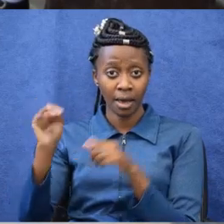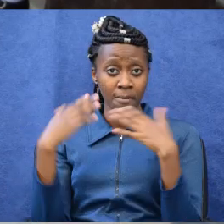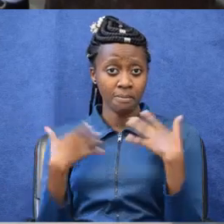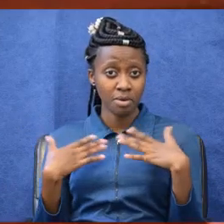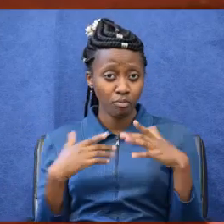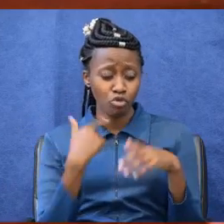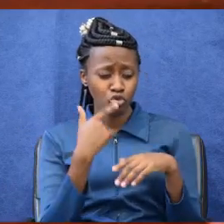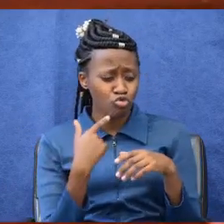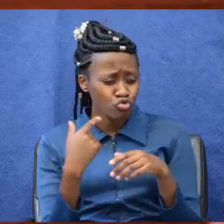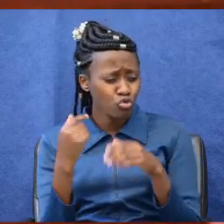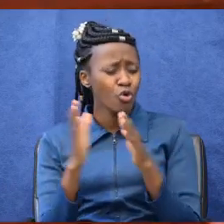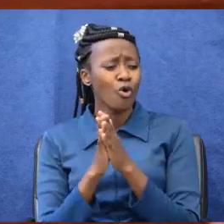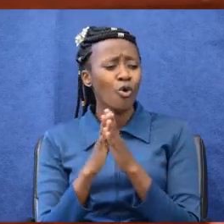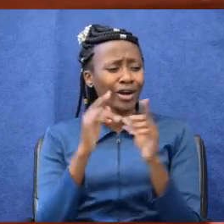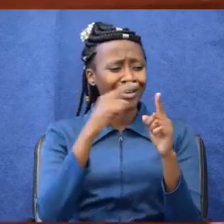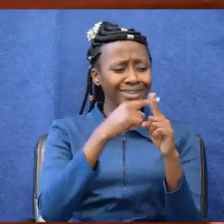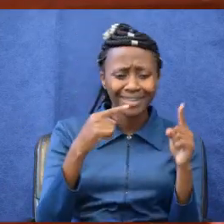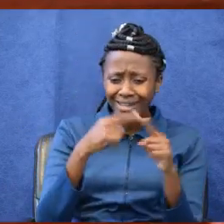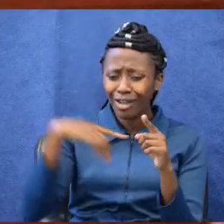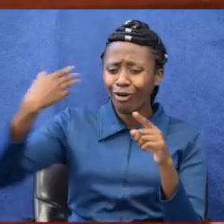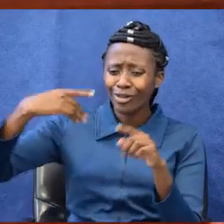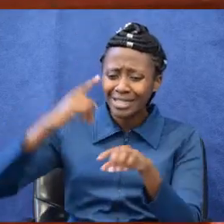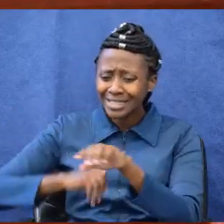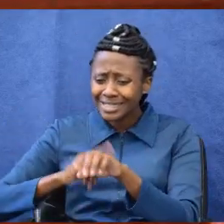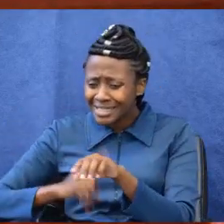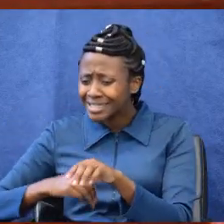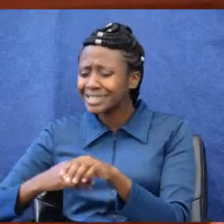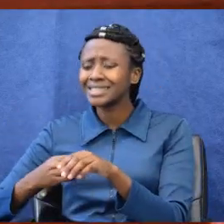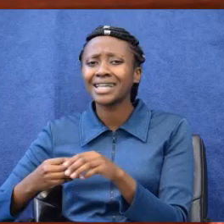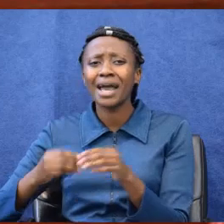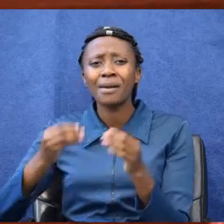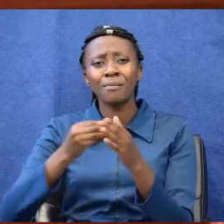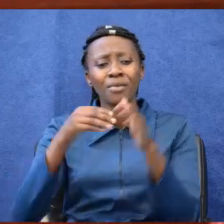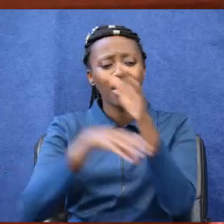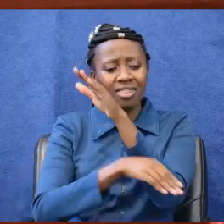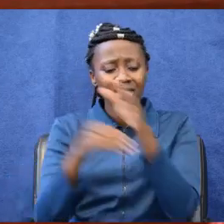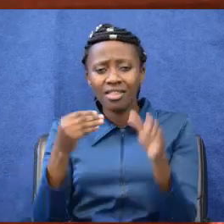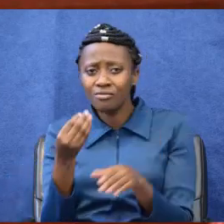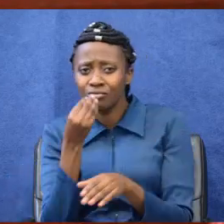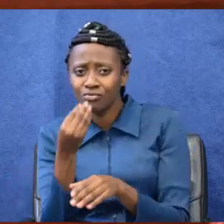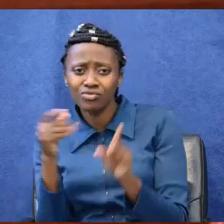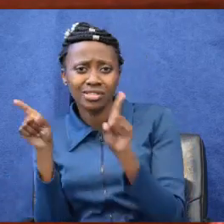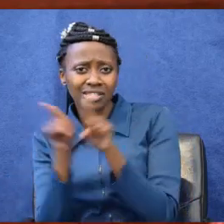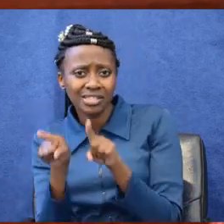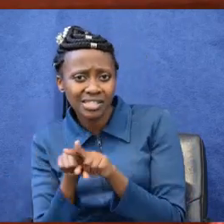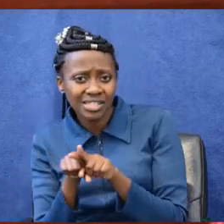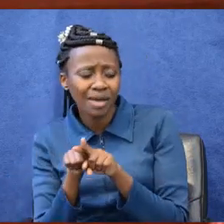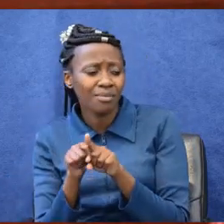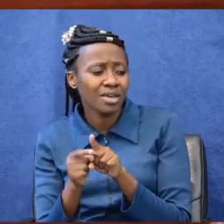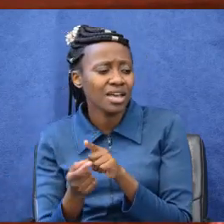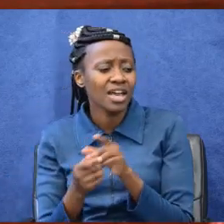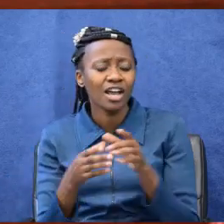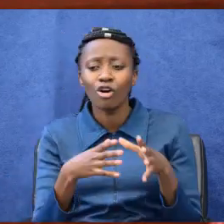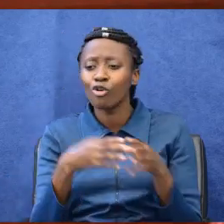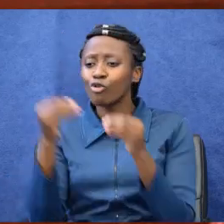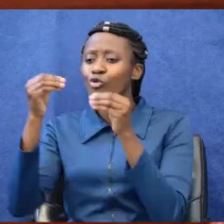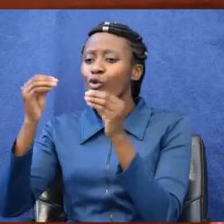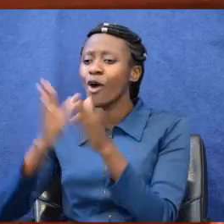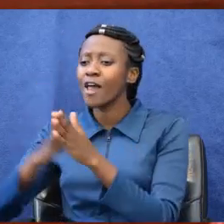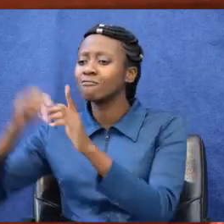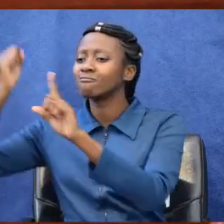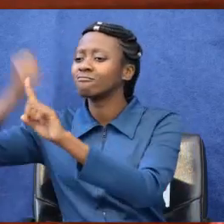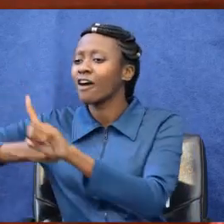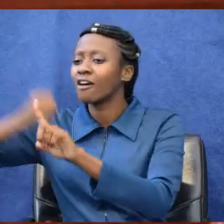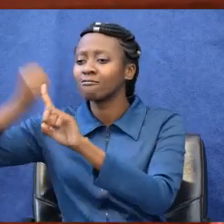who were almost killing them, they were always killing and eating their food. When he went to fight them, he drove them away, and